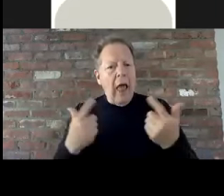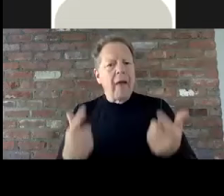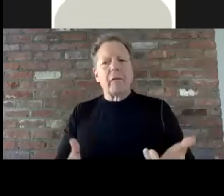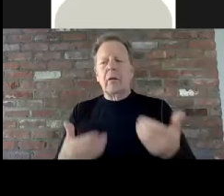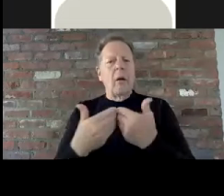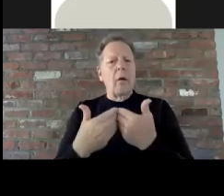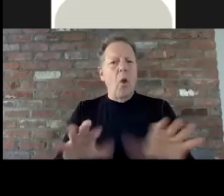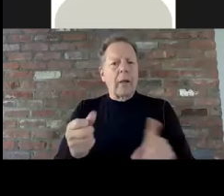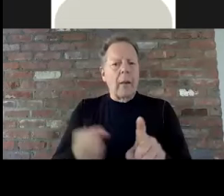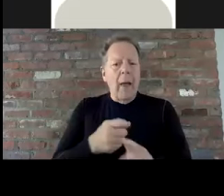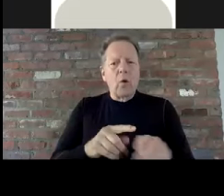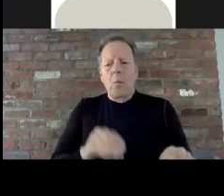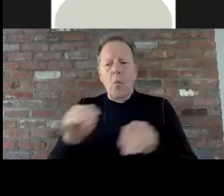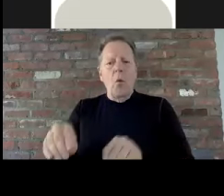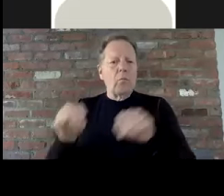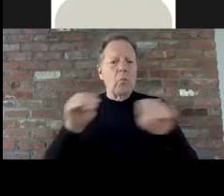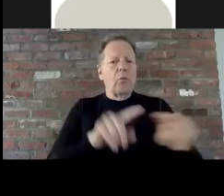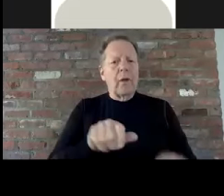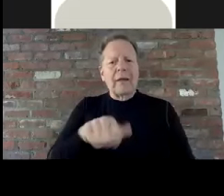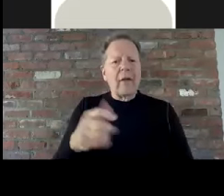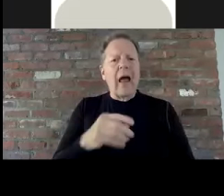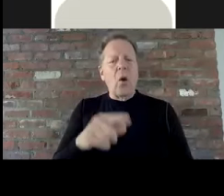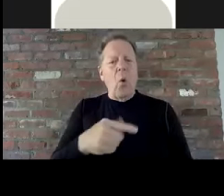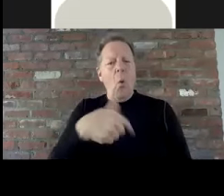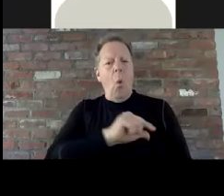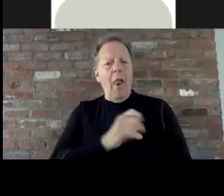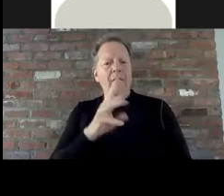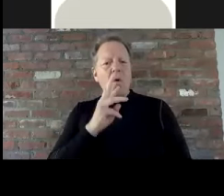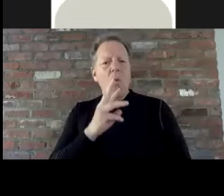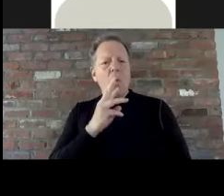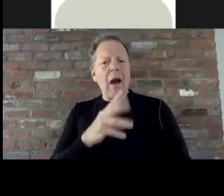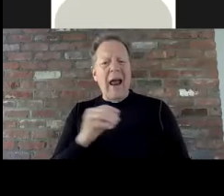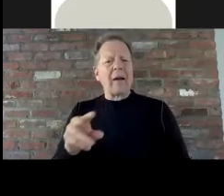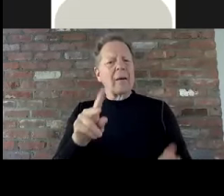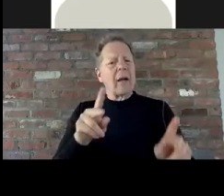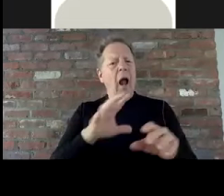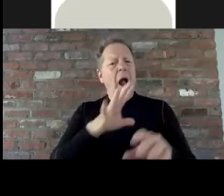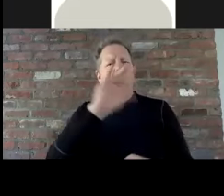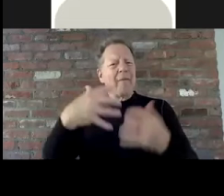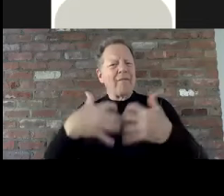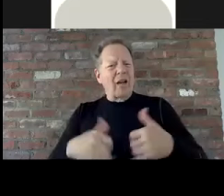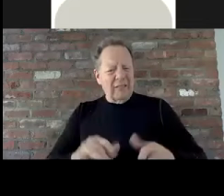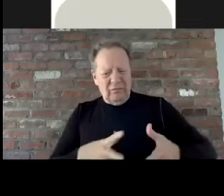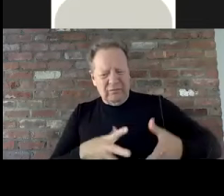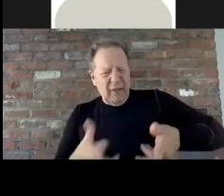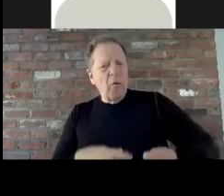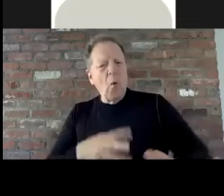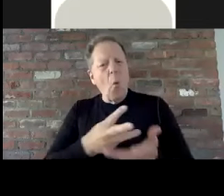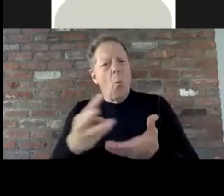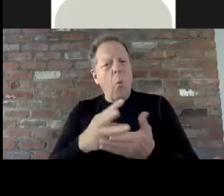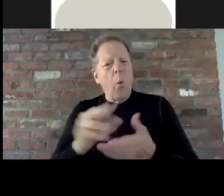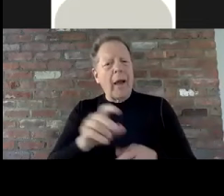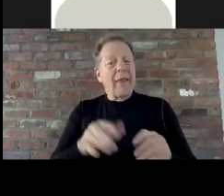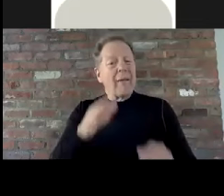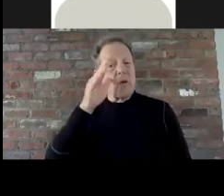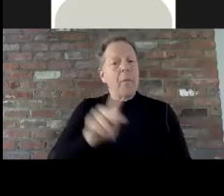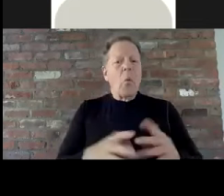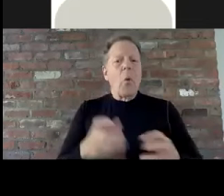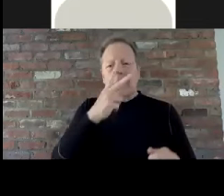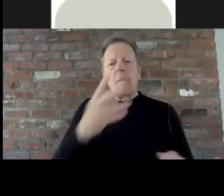region, as well as impacts to water quality and the release of hazardous waste. And for their vision of the future, we've heard that people want to